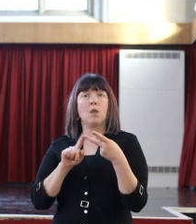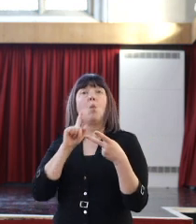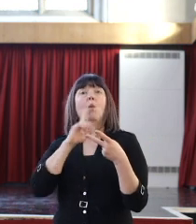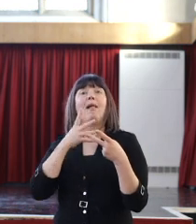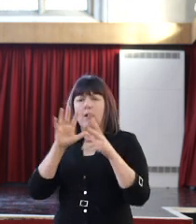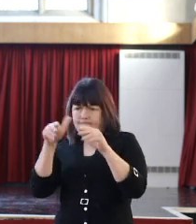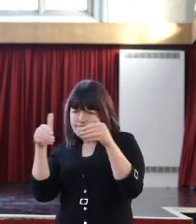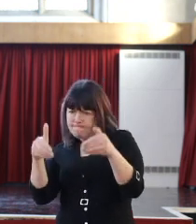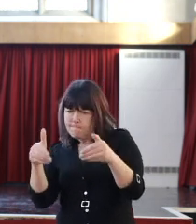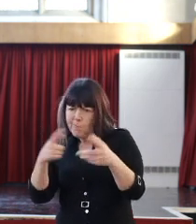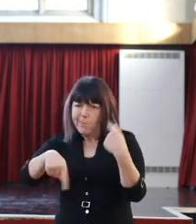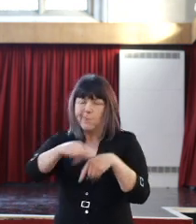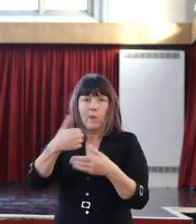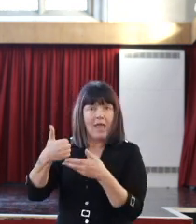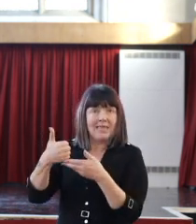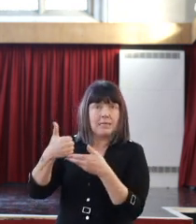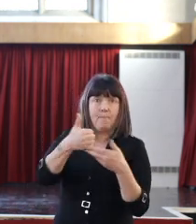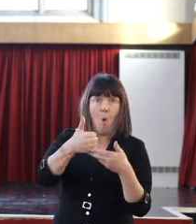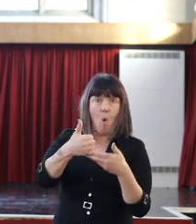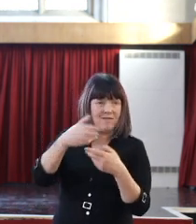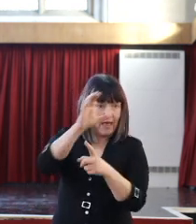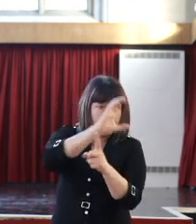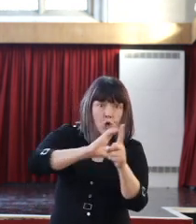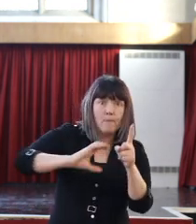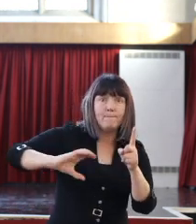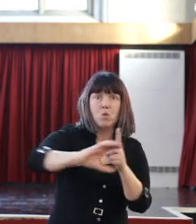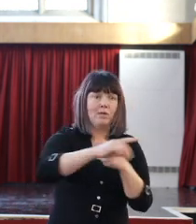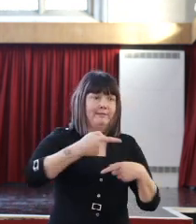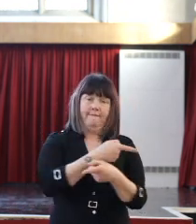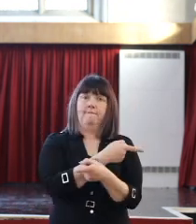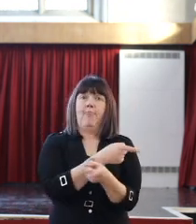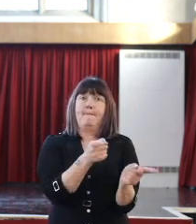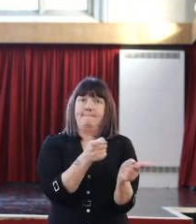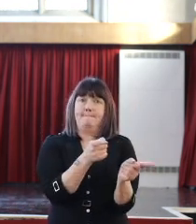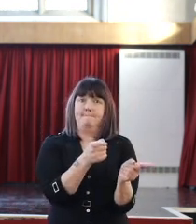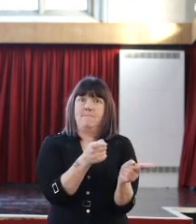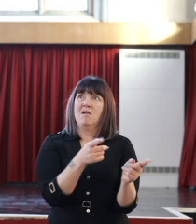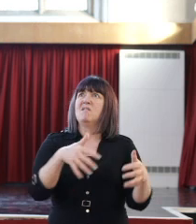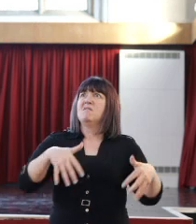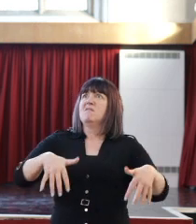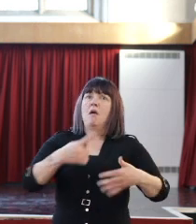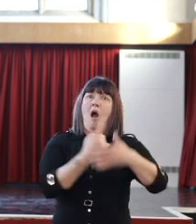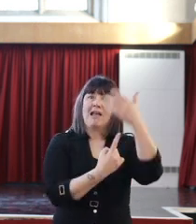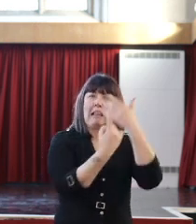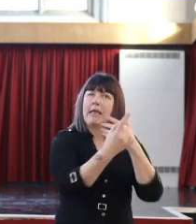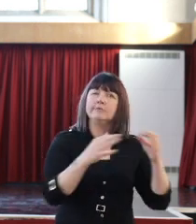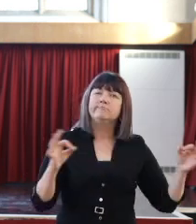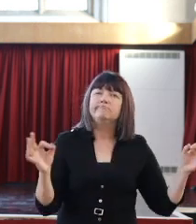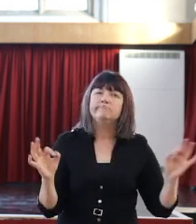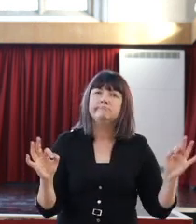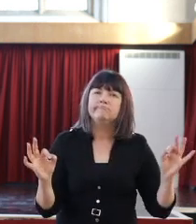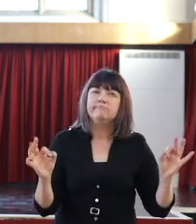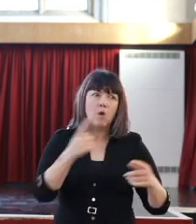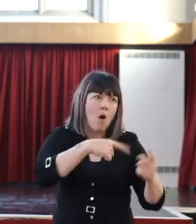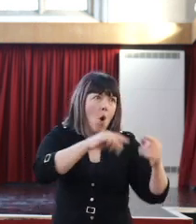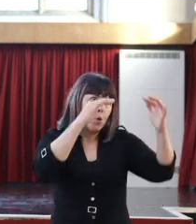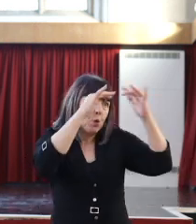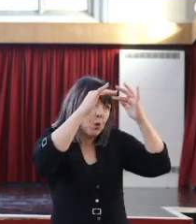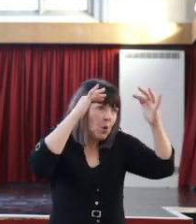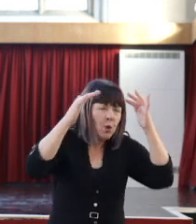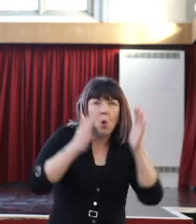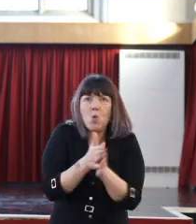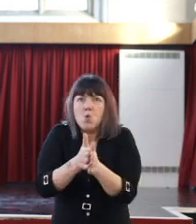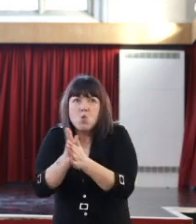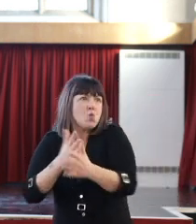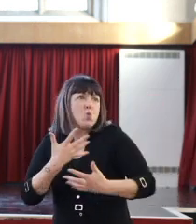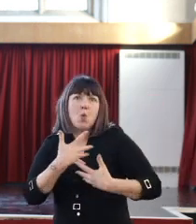best support and community to those people so that they never felt isolated from other people who are passionate about what they did, and they never gave